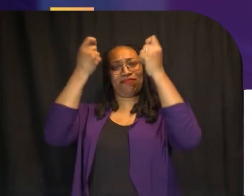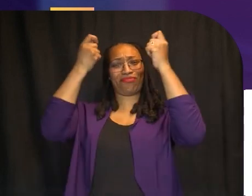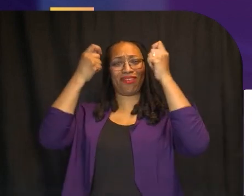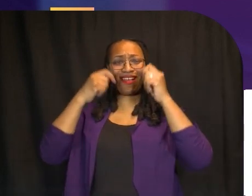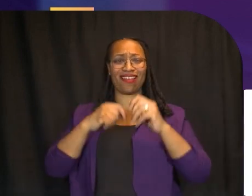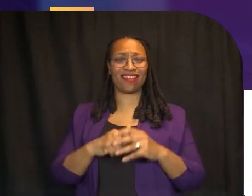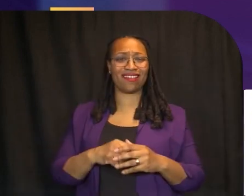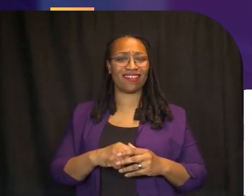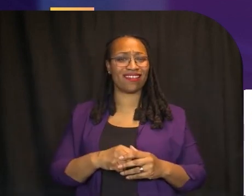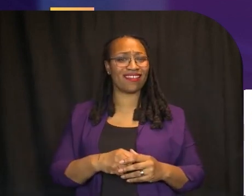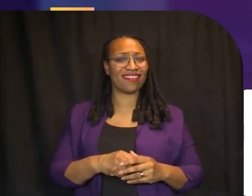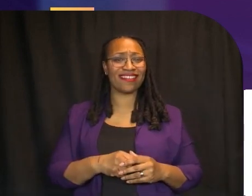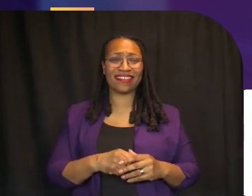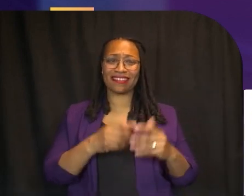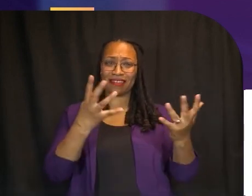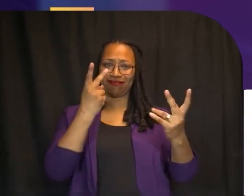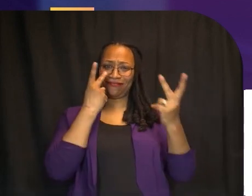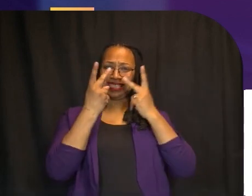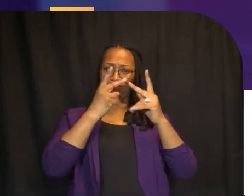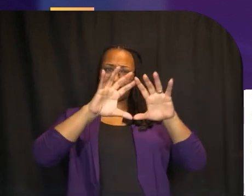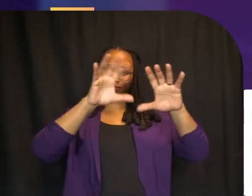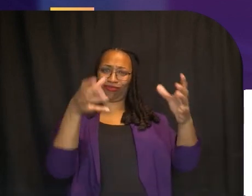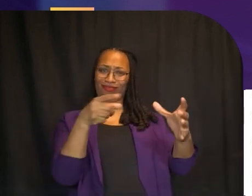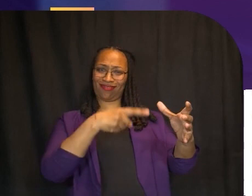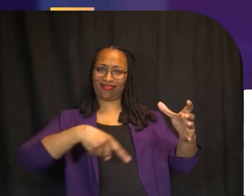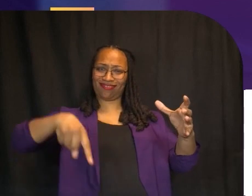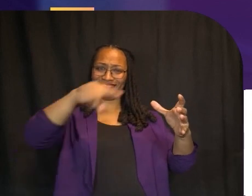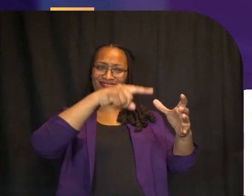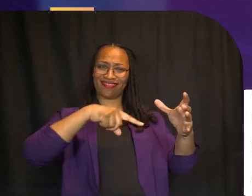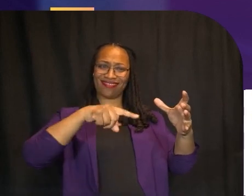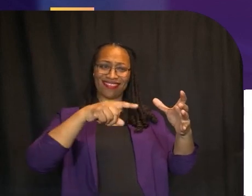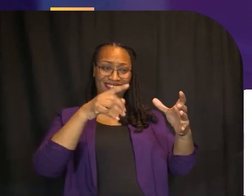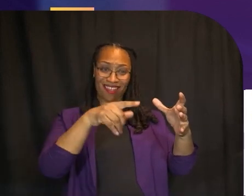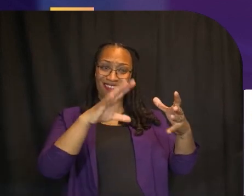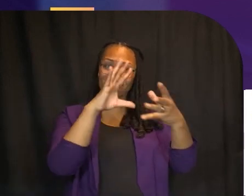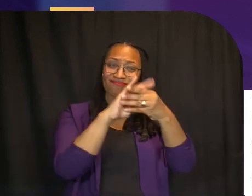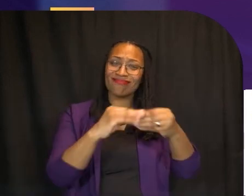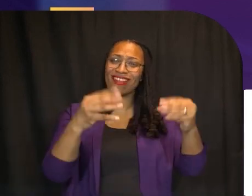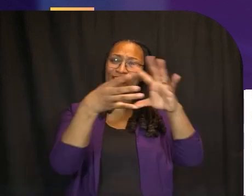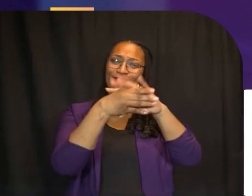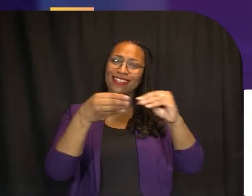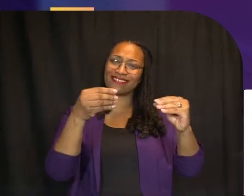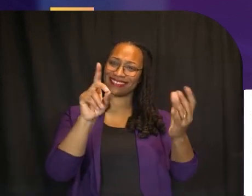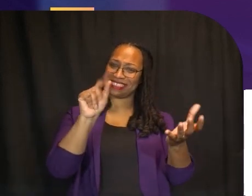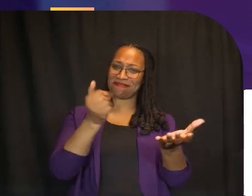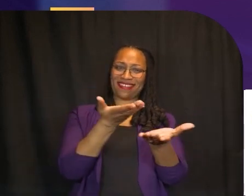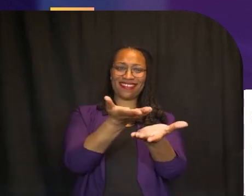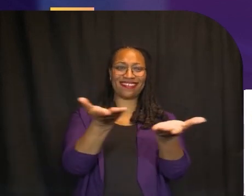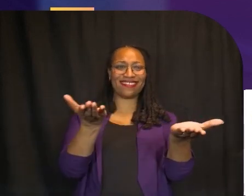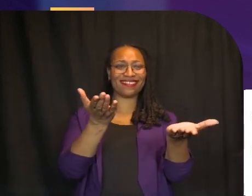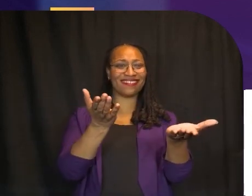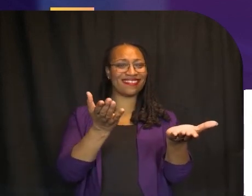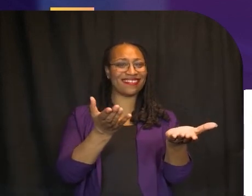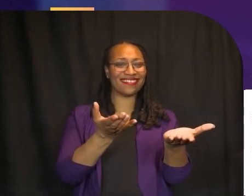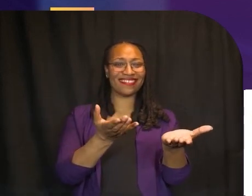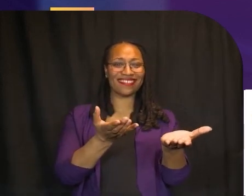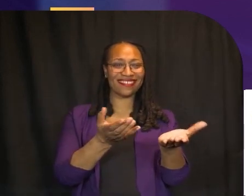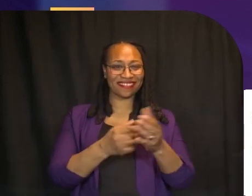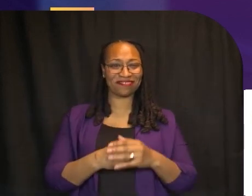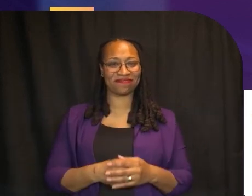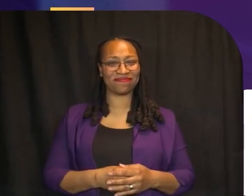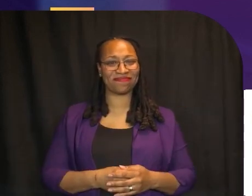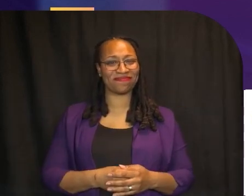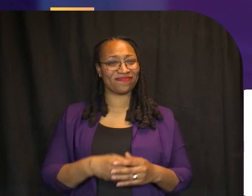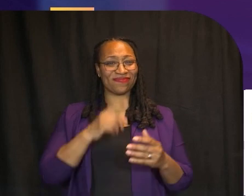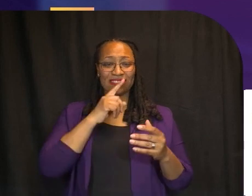disability. It is my and every advocate's responsibility to do whatever we can to make